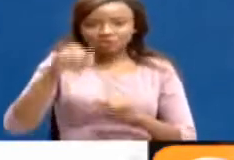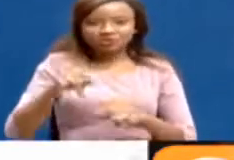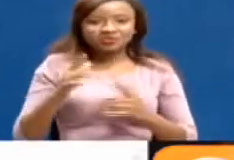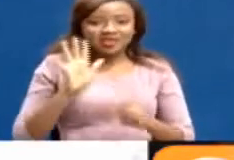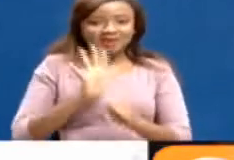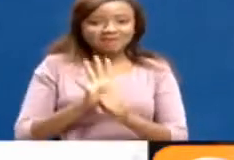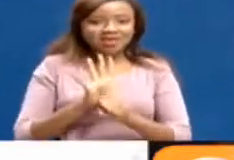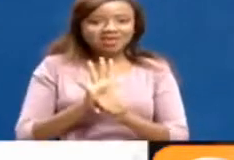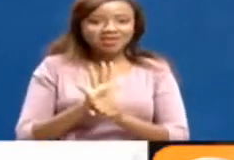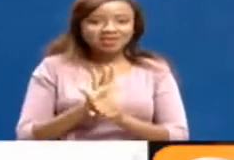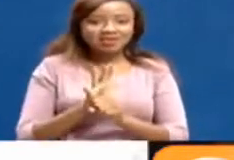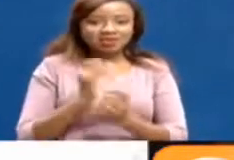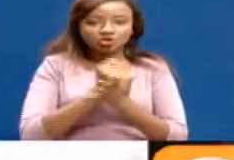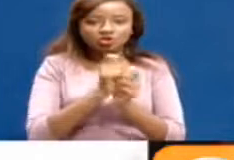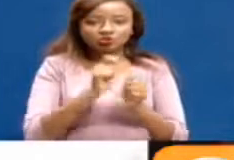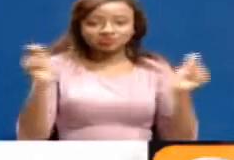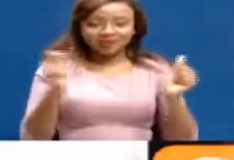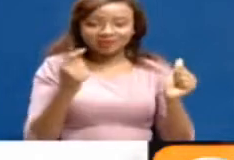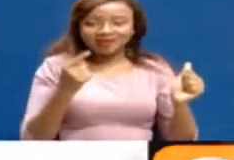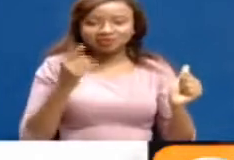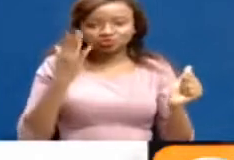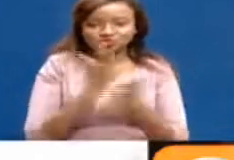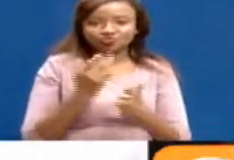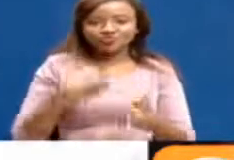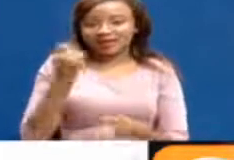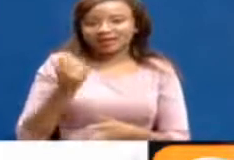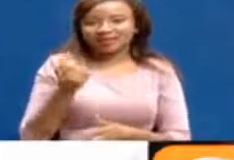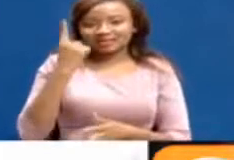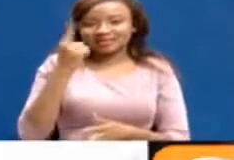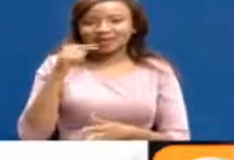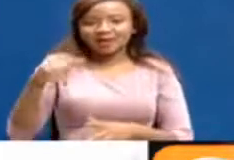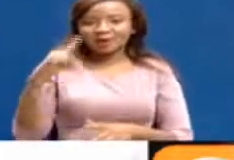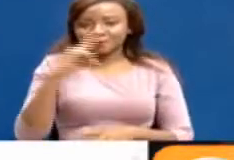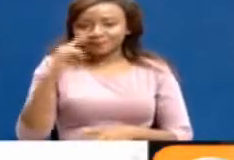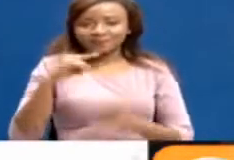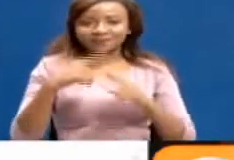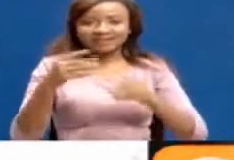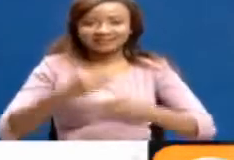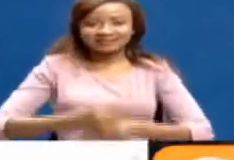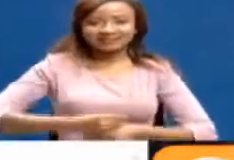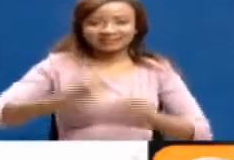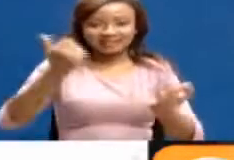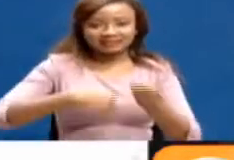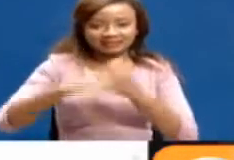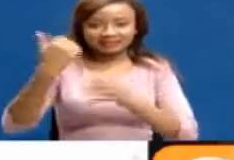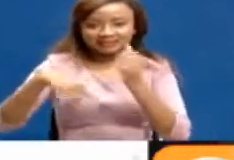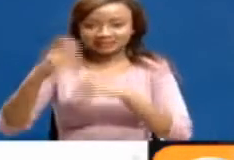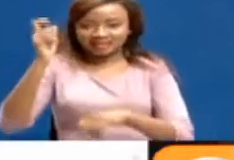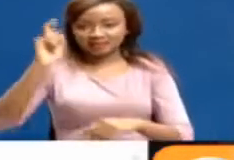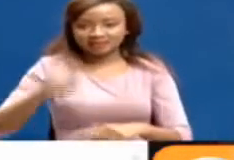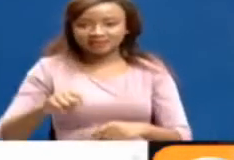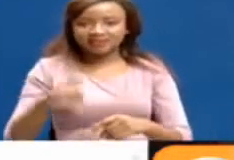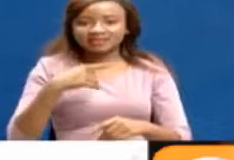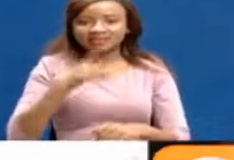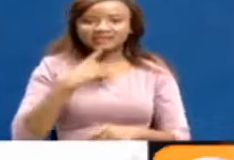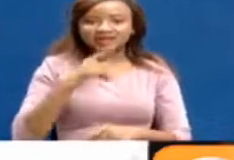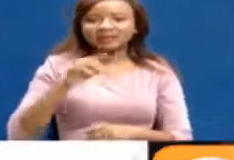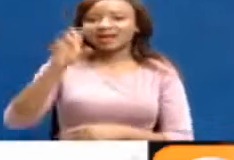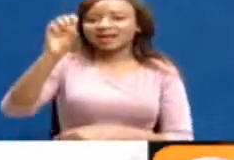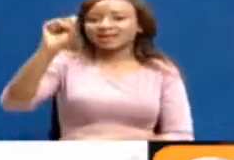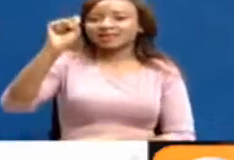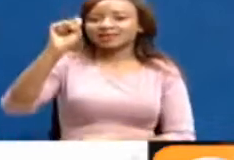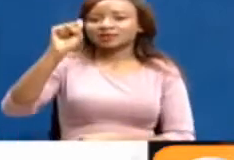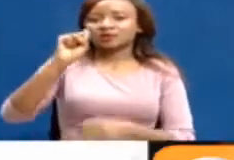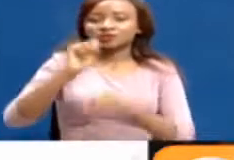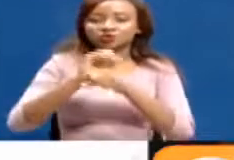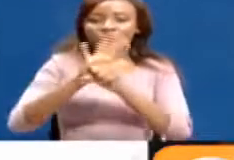sensational. I understand it's tough times. We must sell. And they said that this Sakaja bill or the